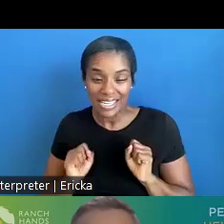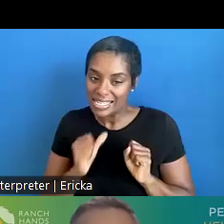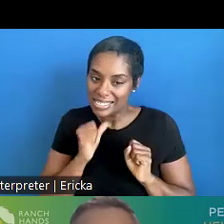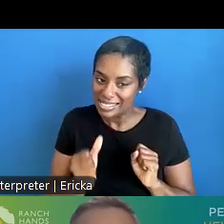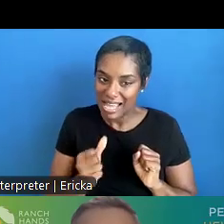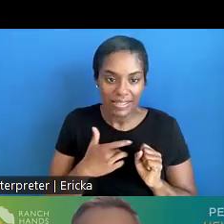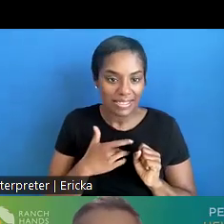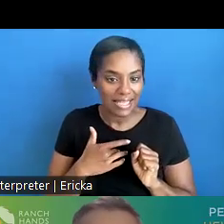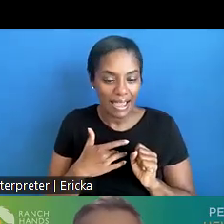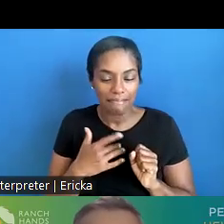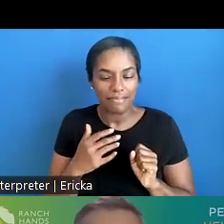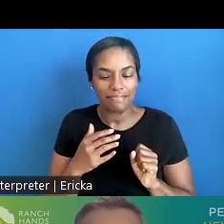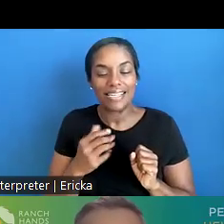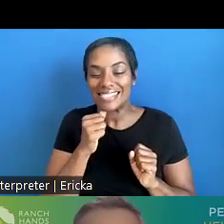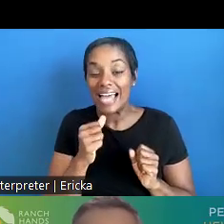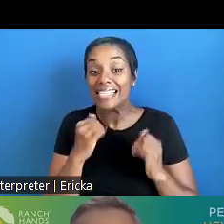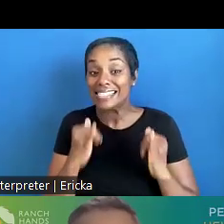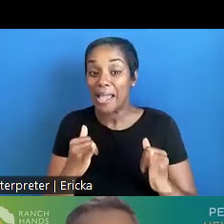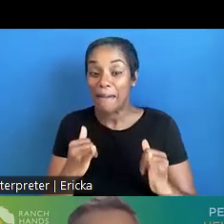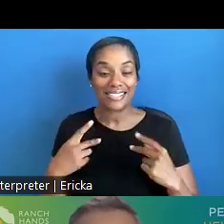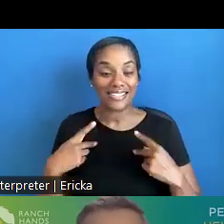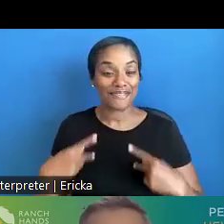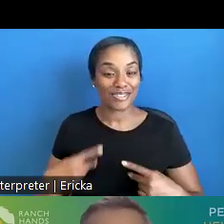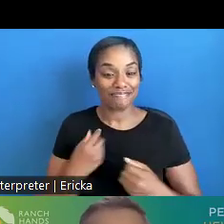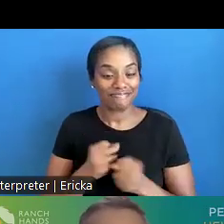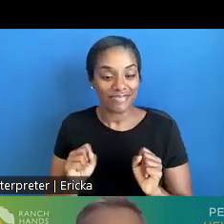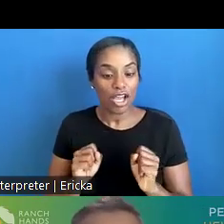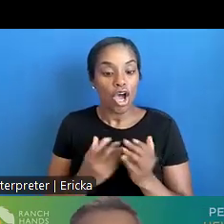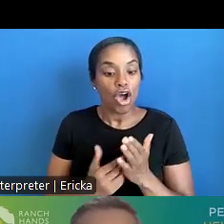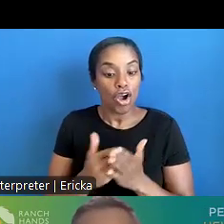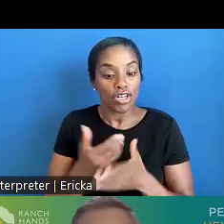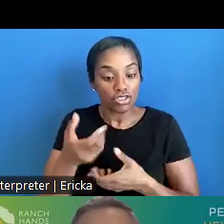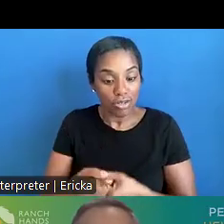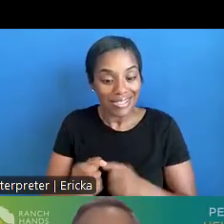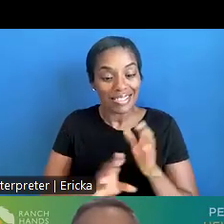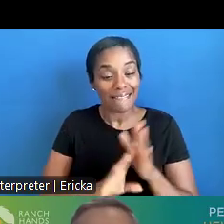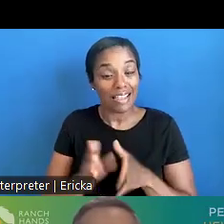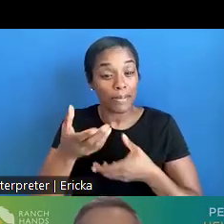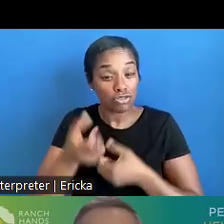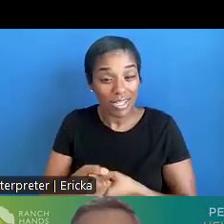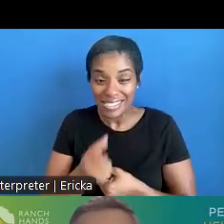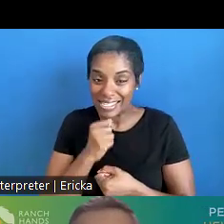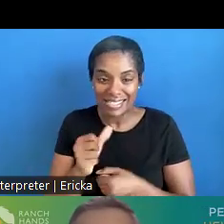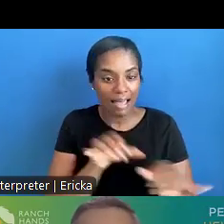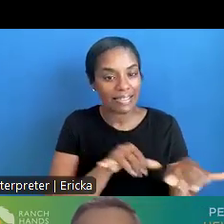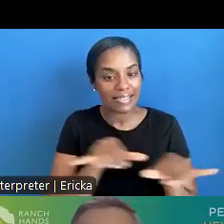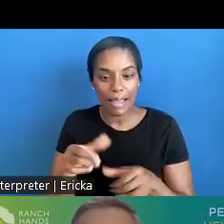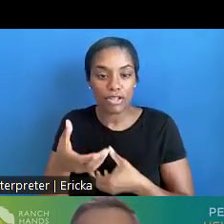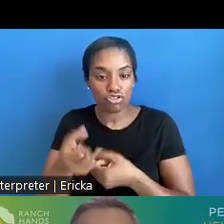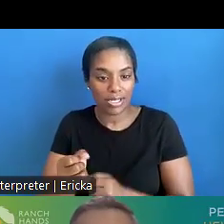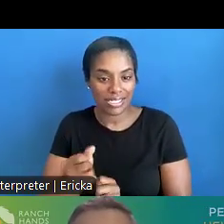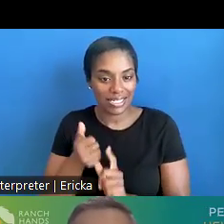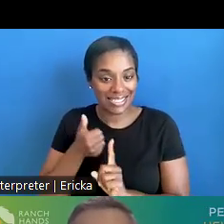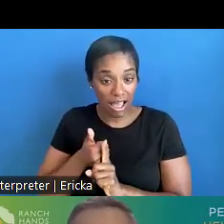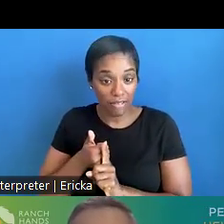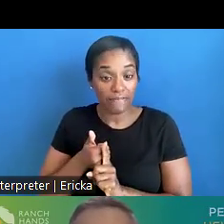safety. Earning trust with others, developing trust with others is not equivalent to trusting self. So as we